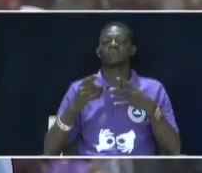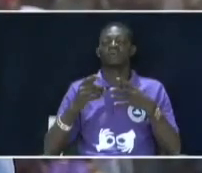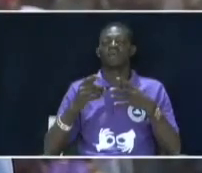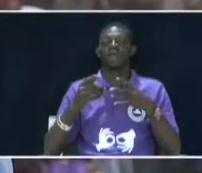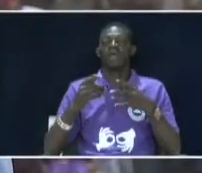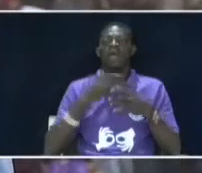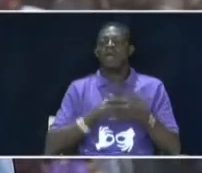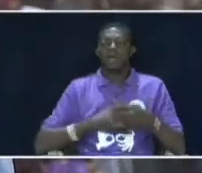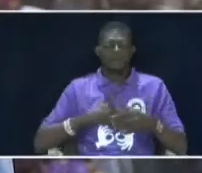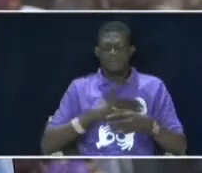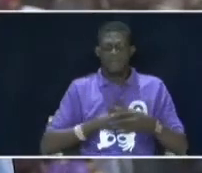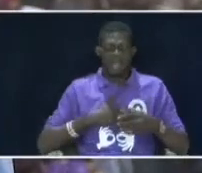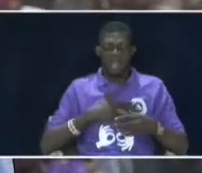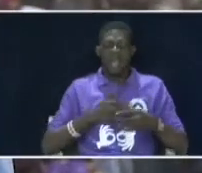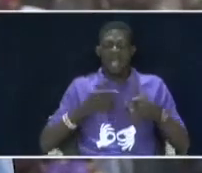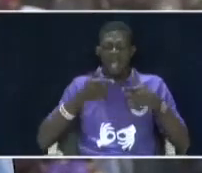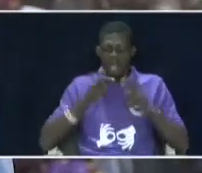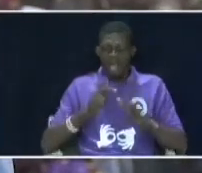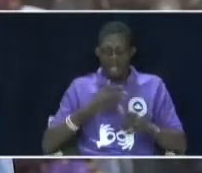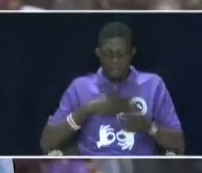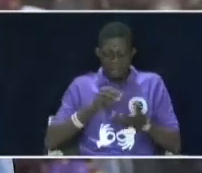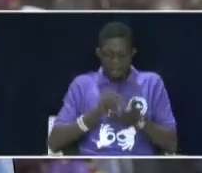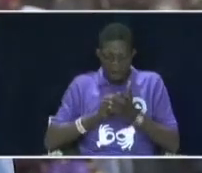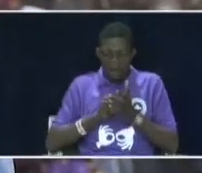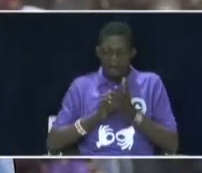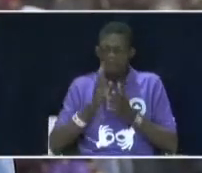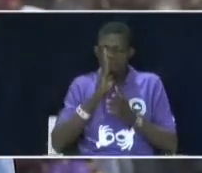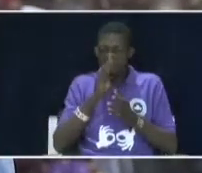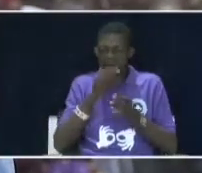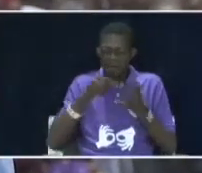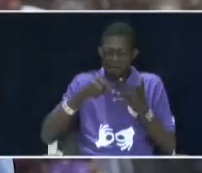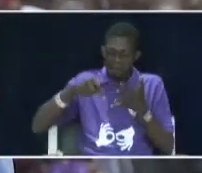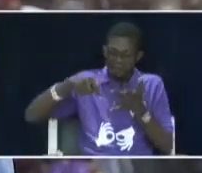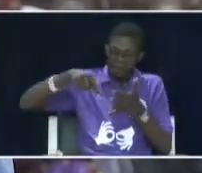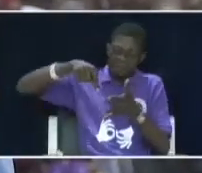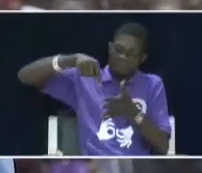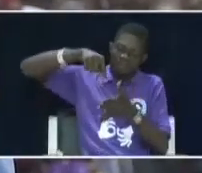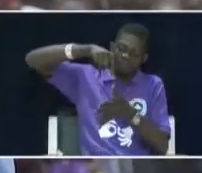Please let my own be among the biggest ones.